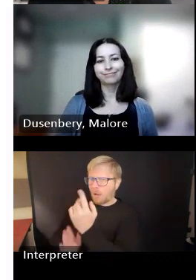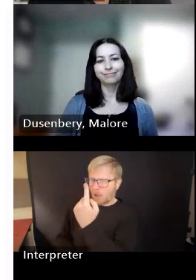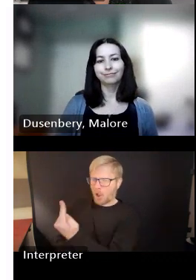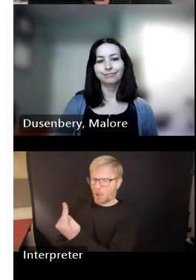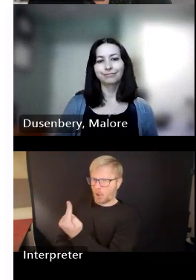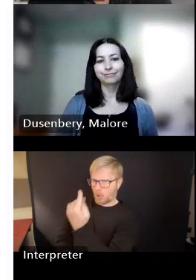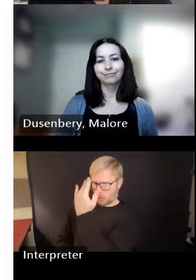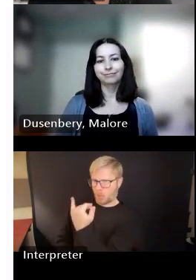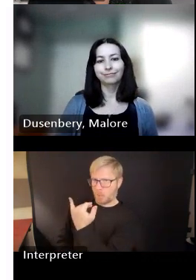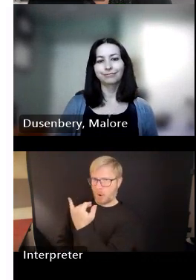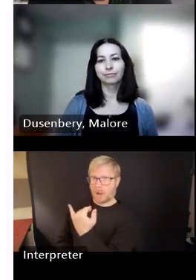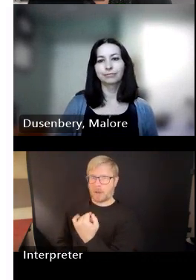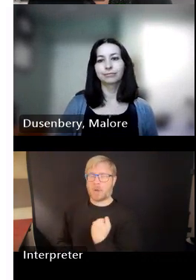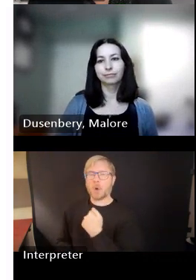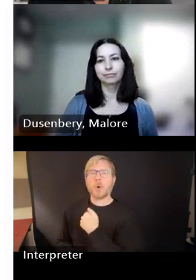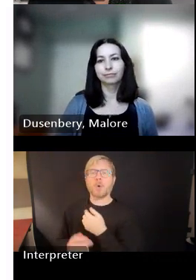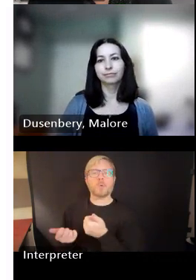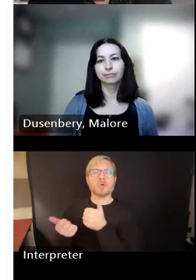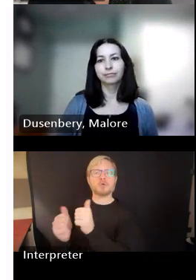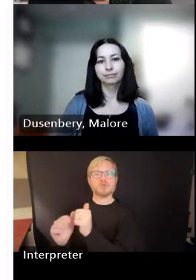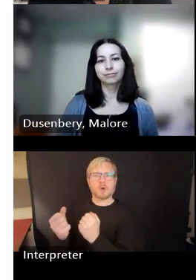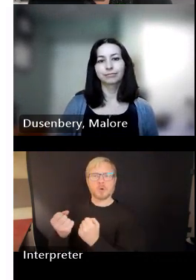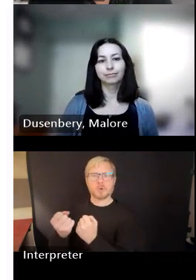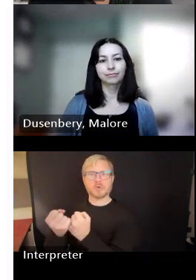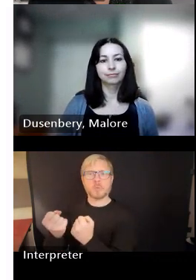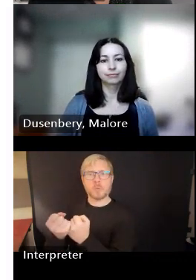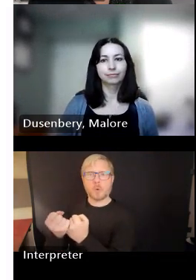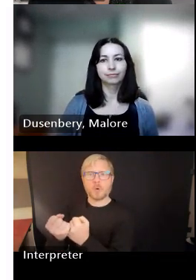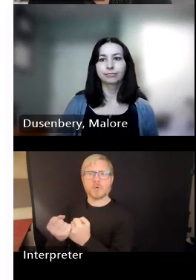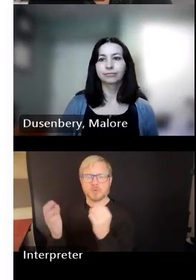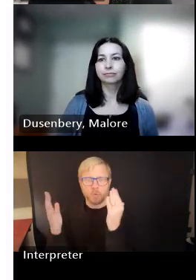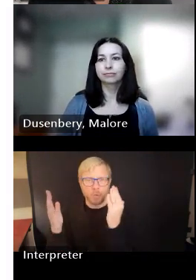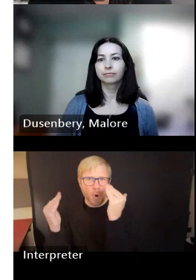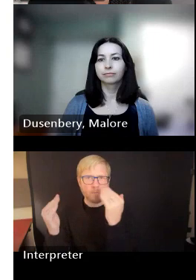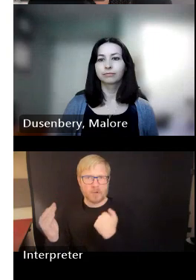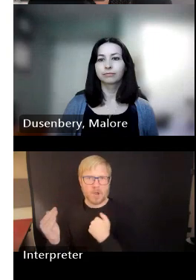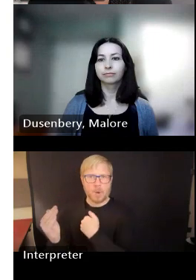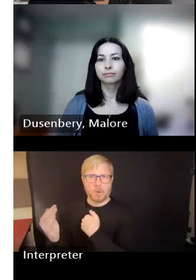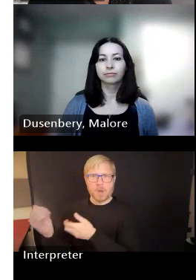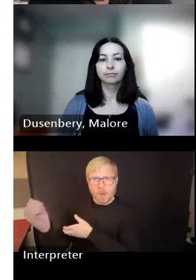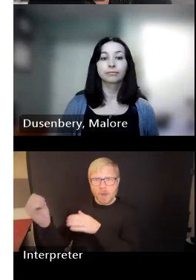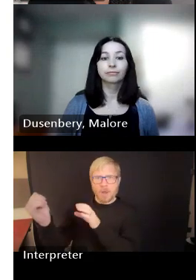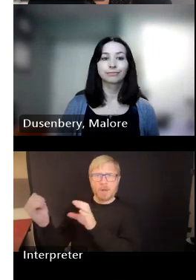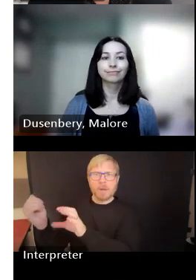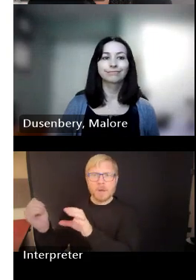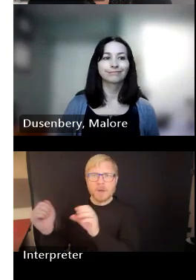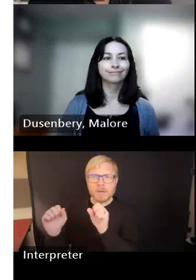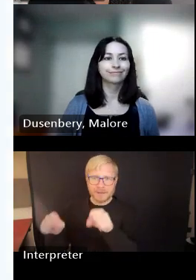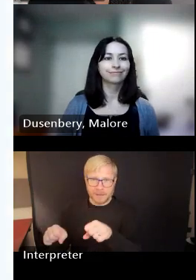to capture the variety of these voices, hopefully. And I wanted to turn it over to Mallory to